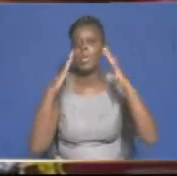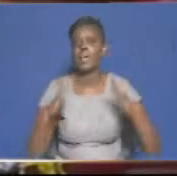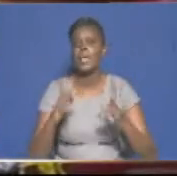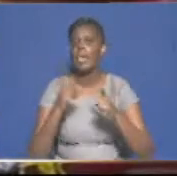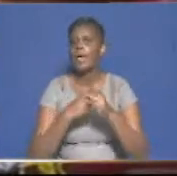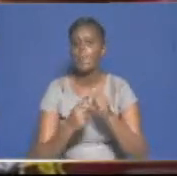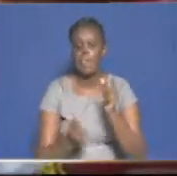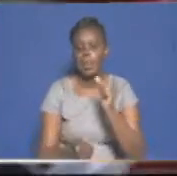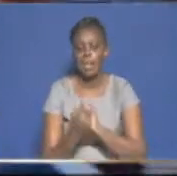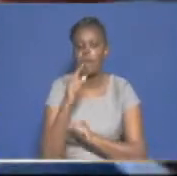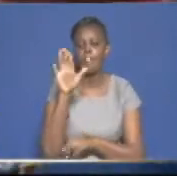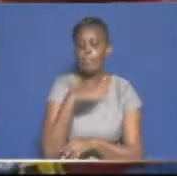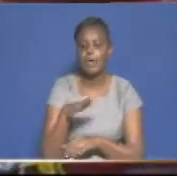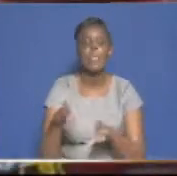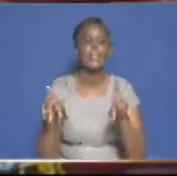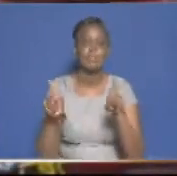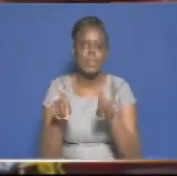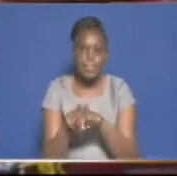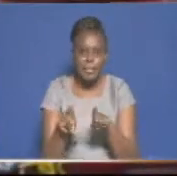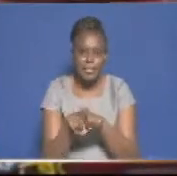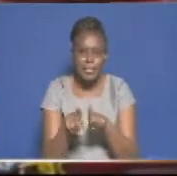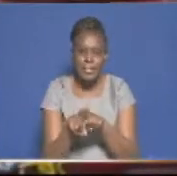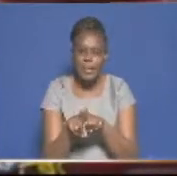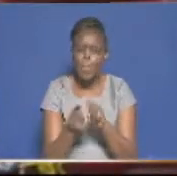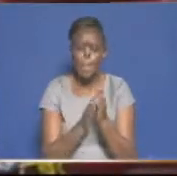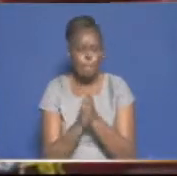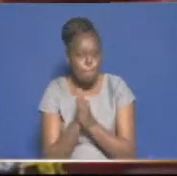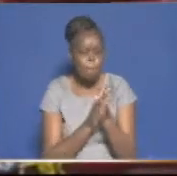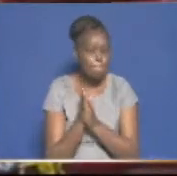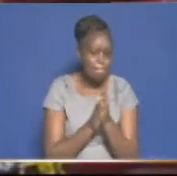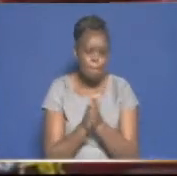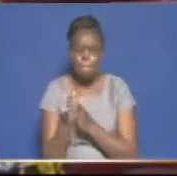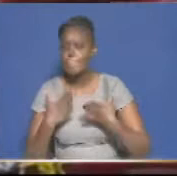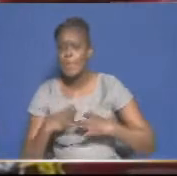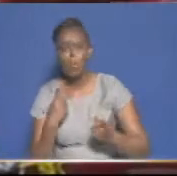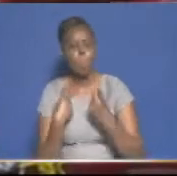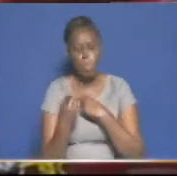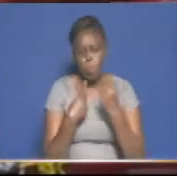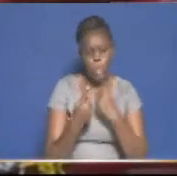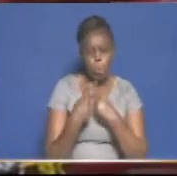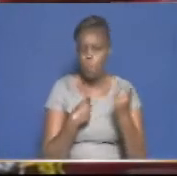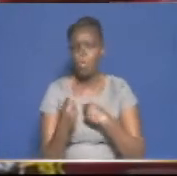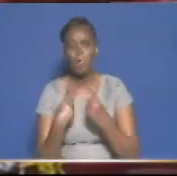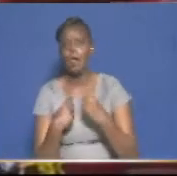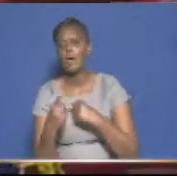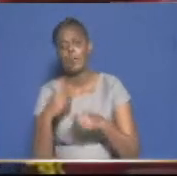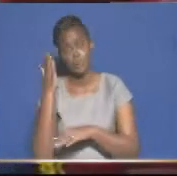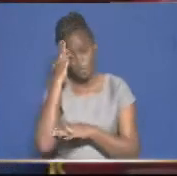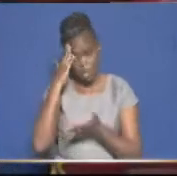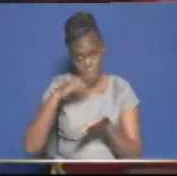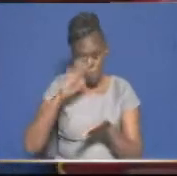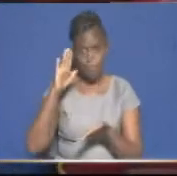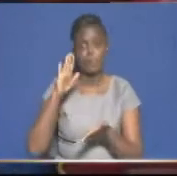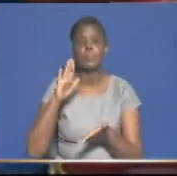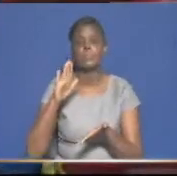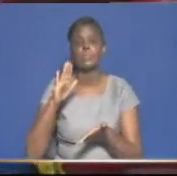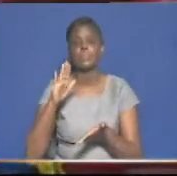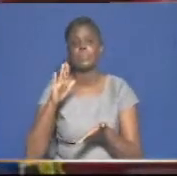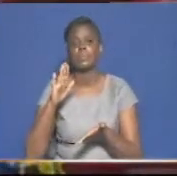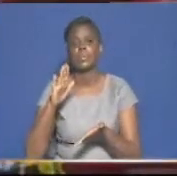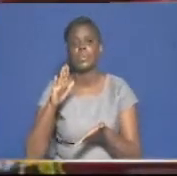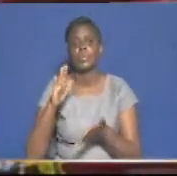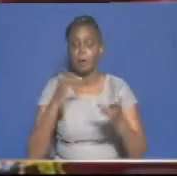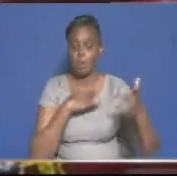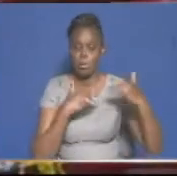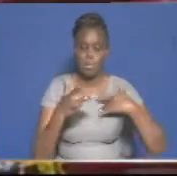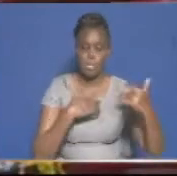in the 11th Parliament, Mr. Speaker, we had a very robust discussion, and we took into consideration the concerns